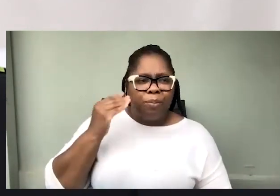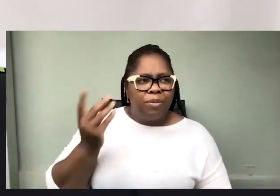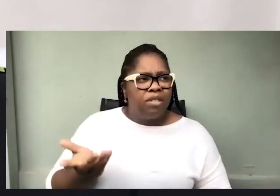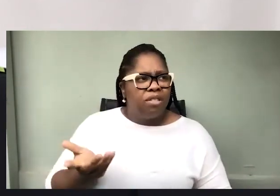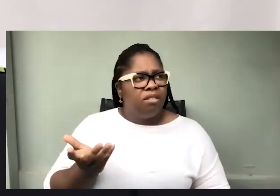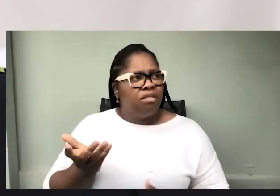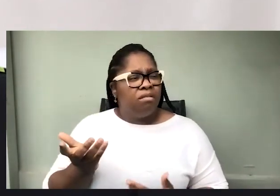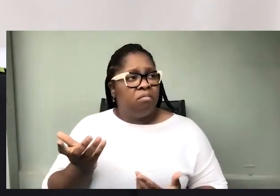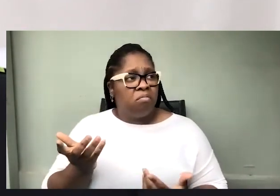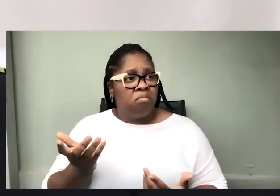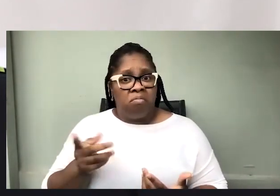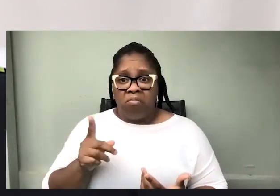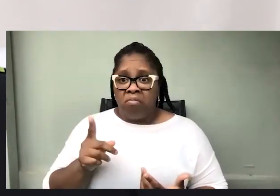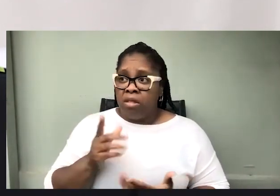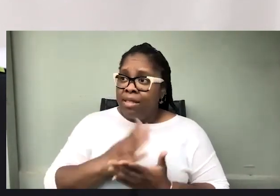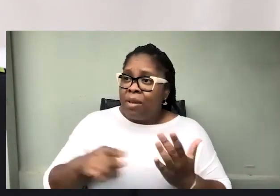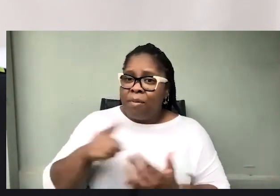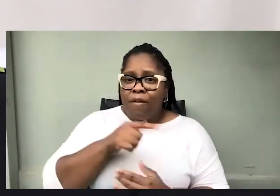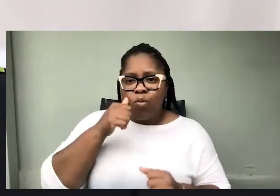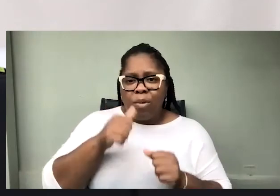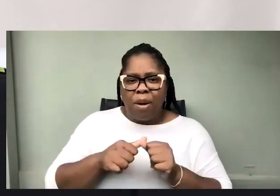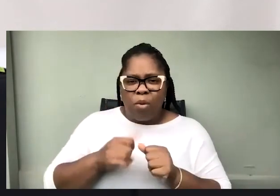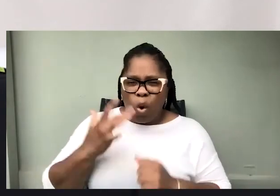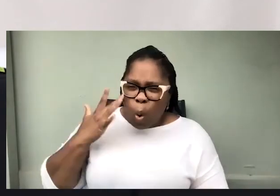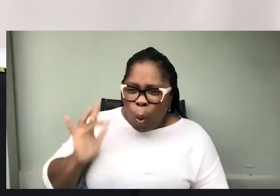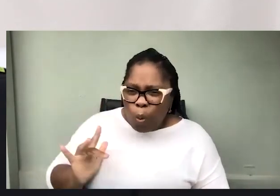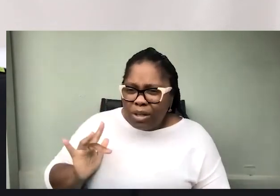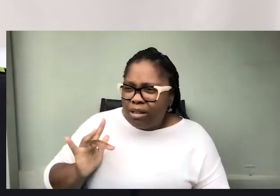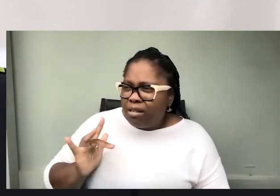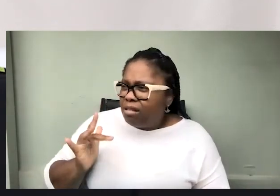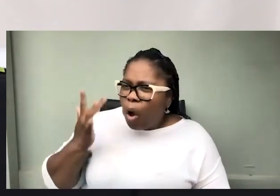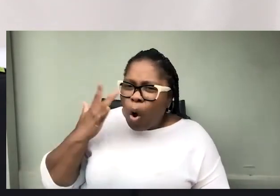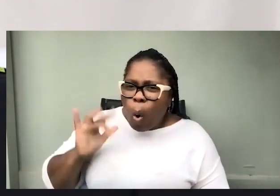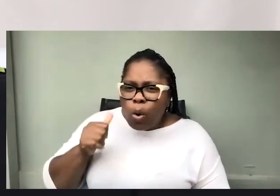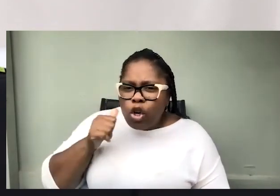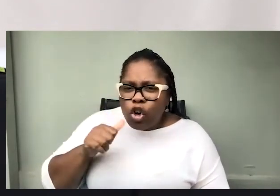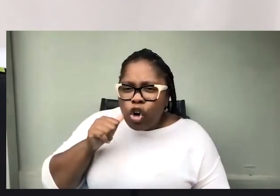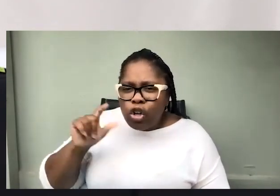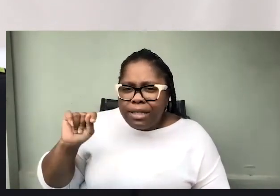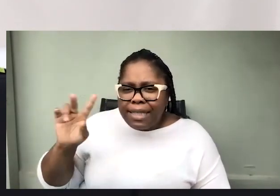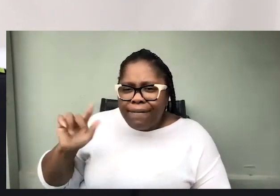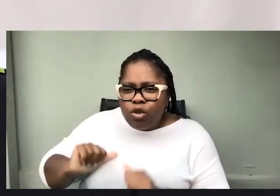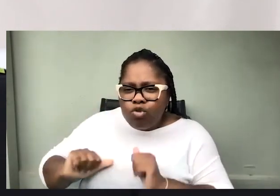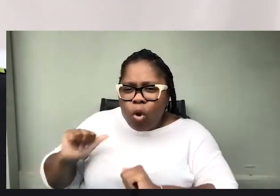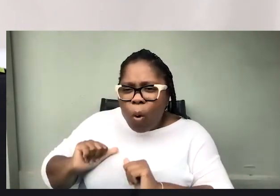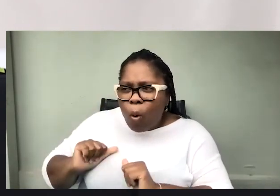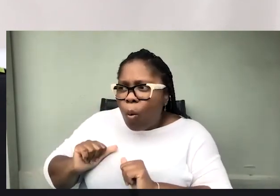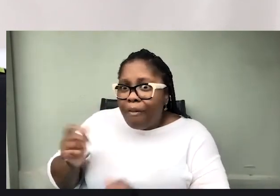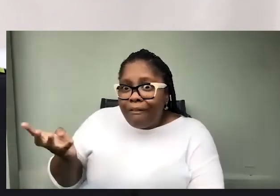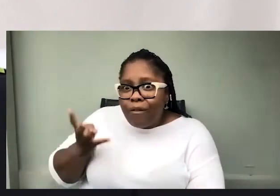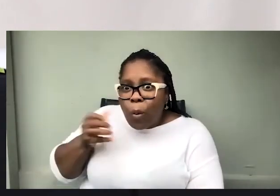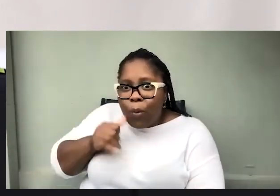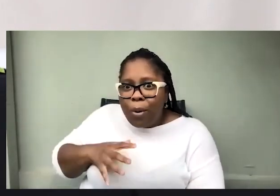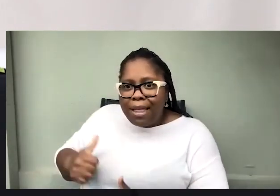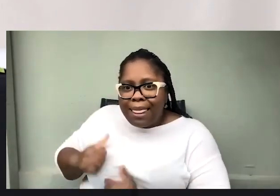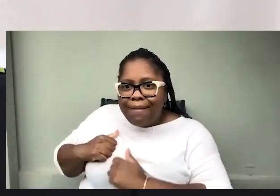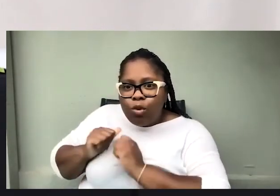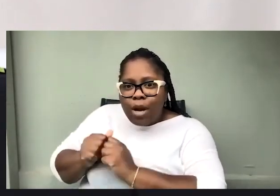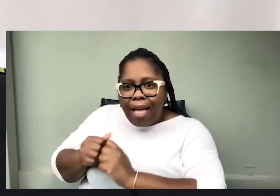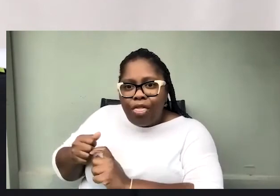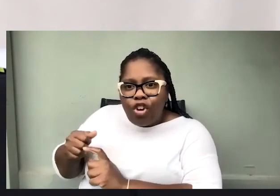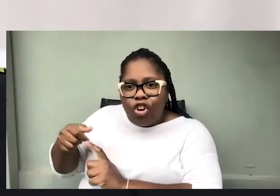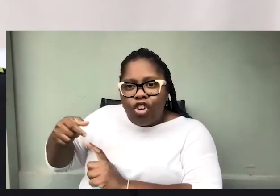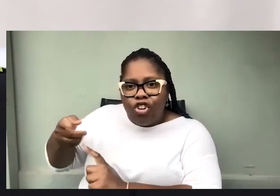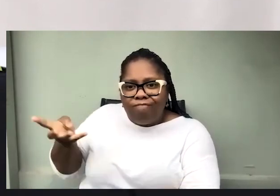way, some of you remember the Golden Girls that all lived together as seniors, but some of those models really